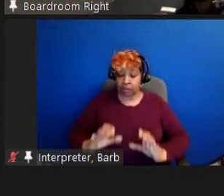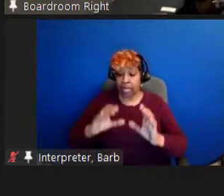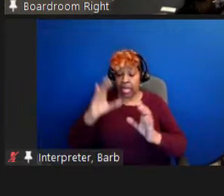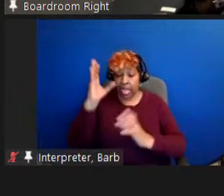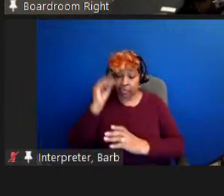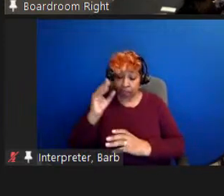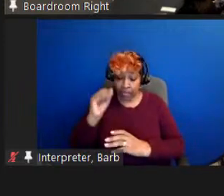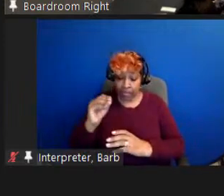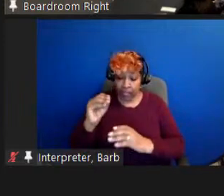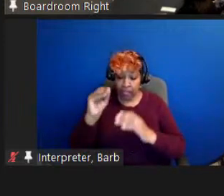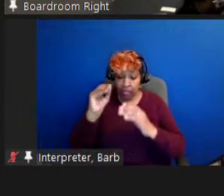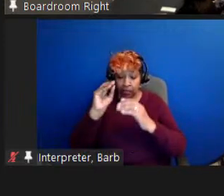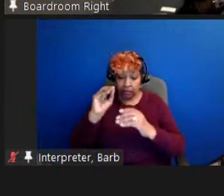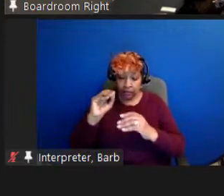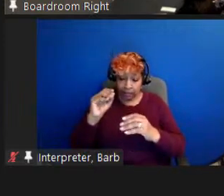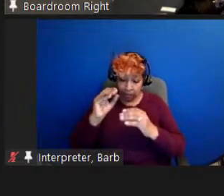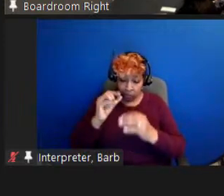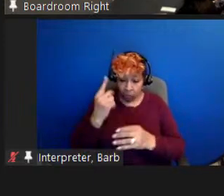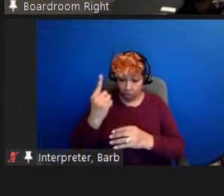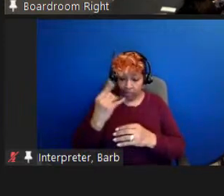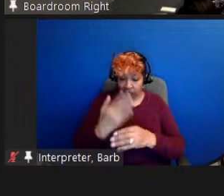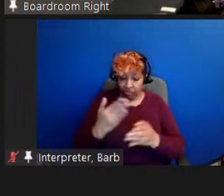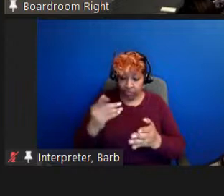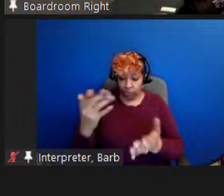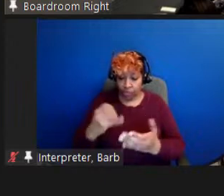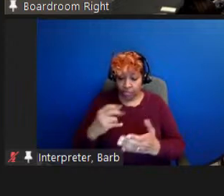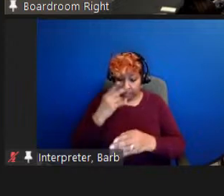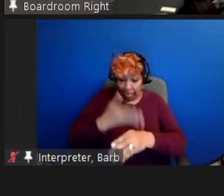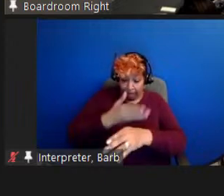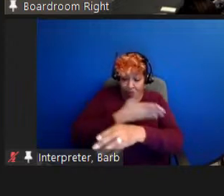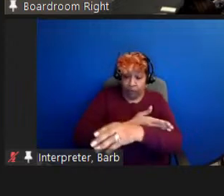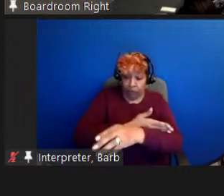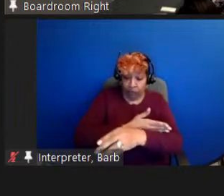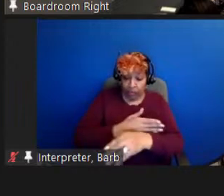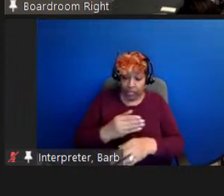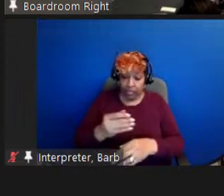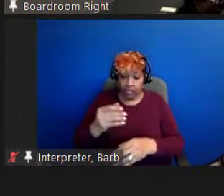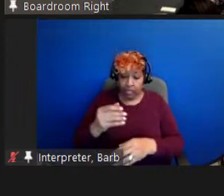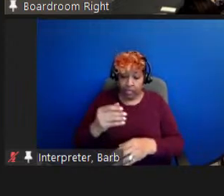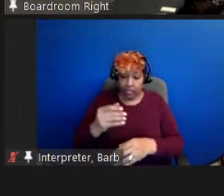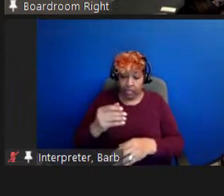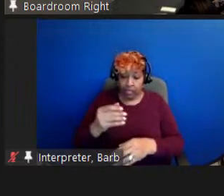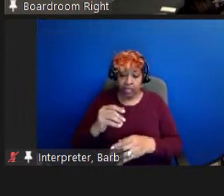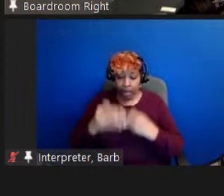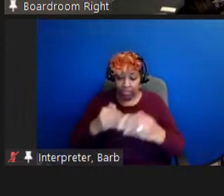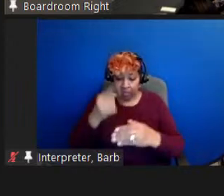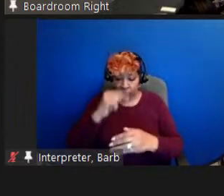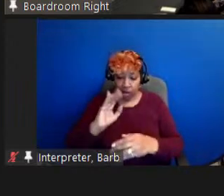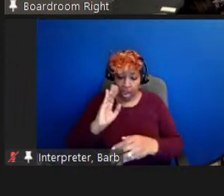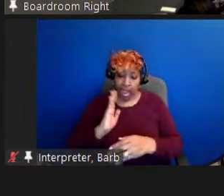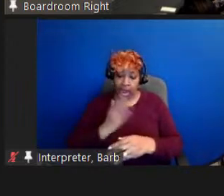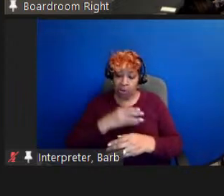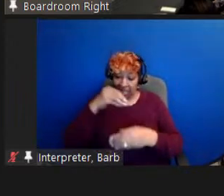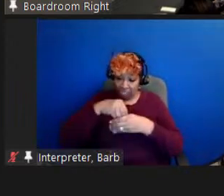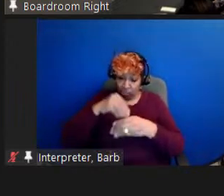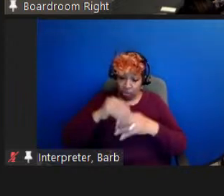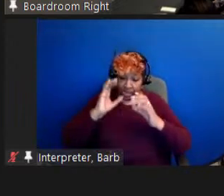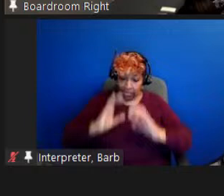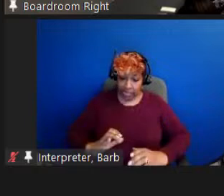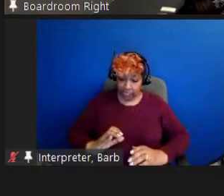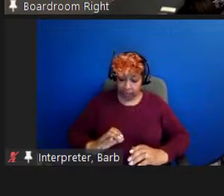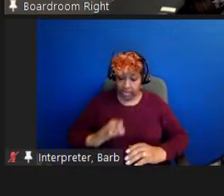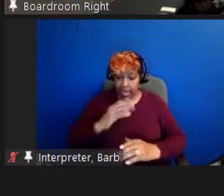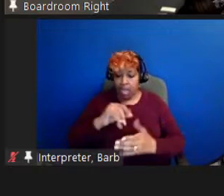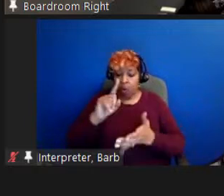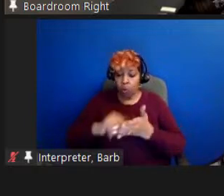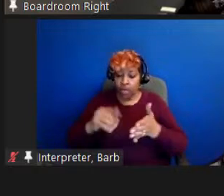like to see. Process improvement is very much for our internal customers. We'll be soliciting feedback from our employees of what are ways that we